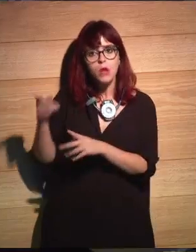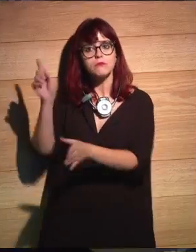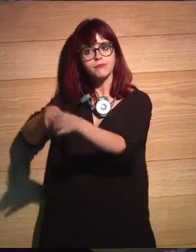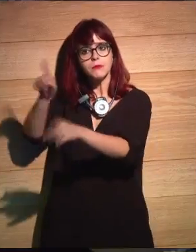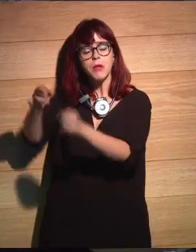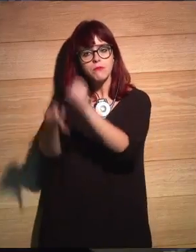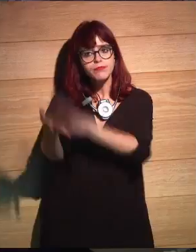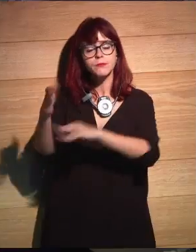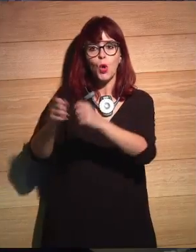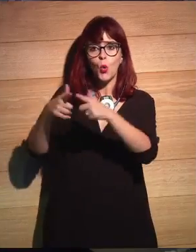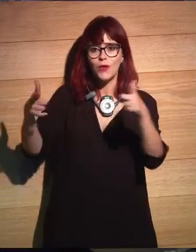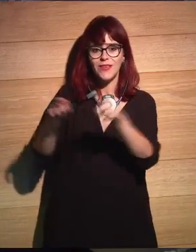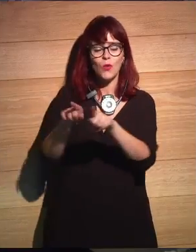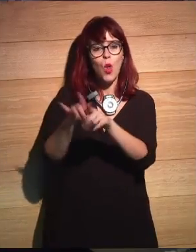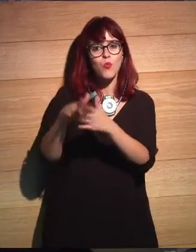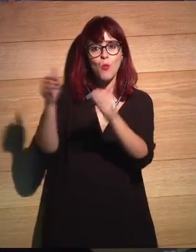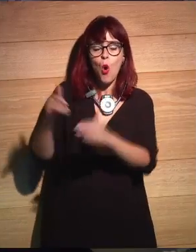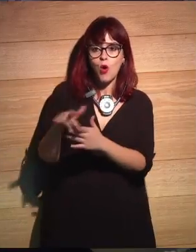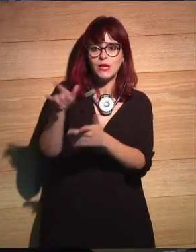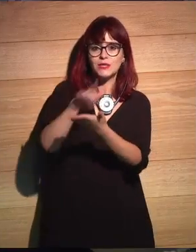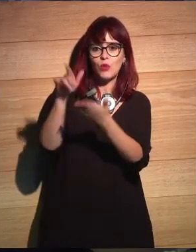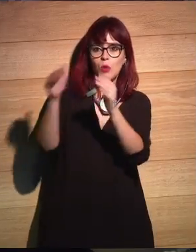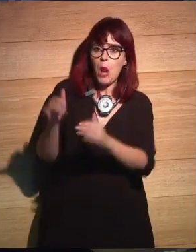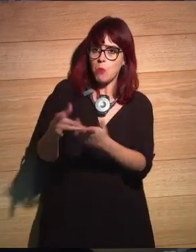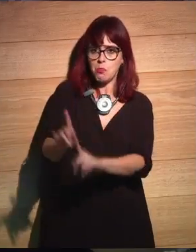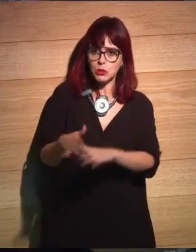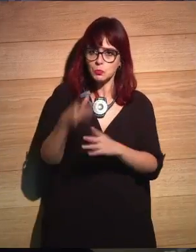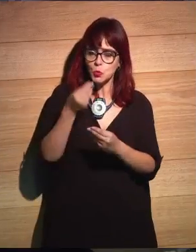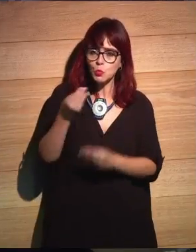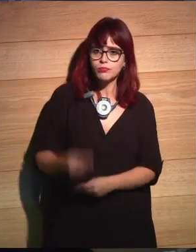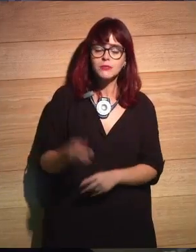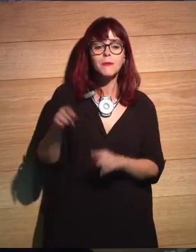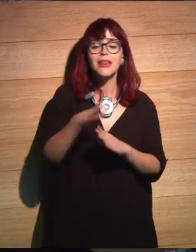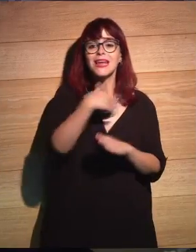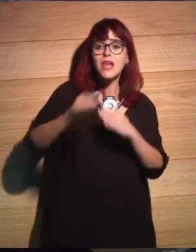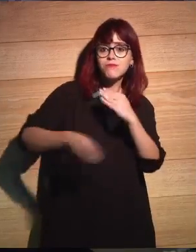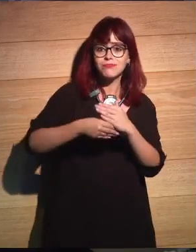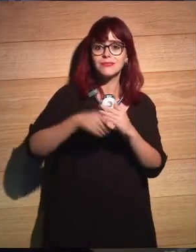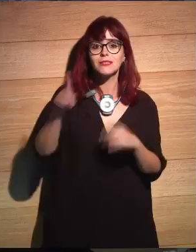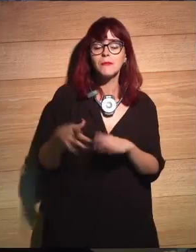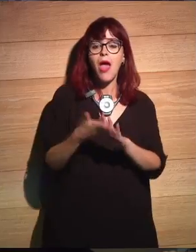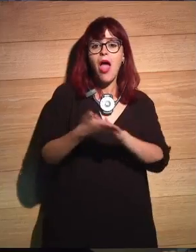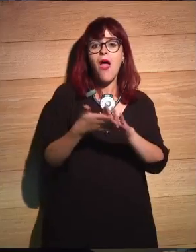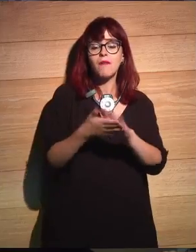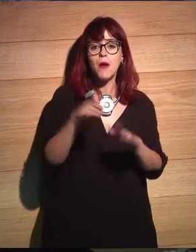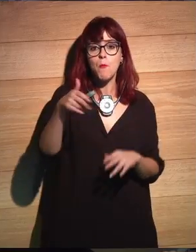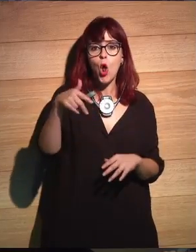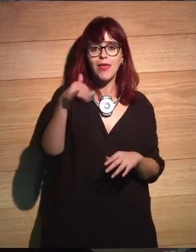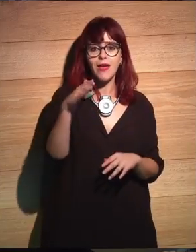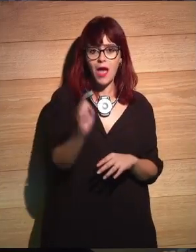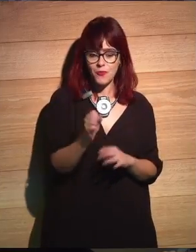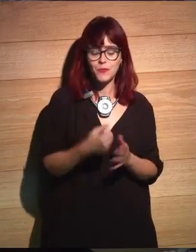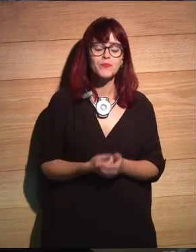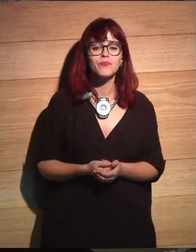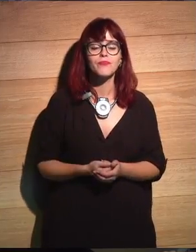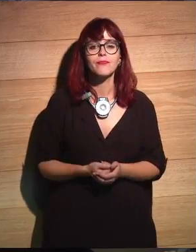that's developing. And I would just like to make one other point regarding what you said, Monica,